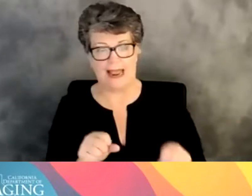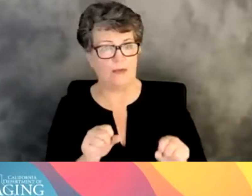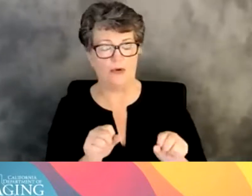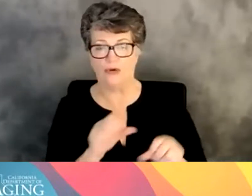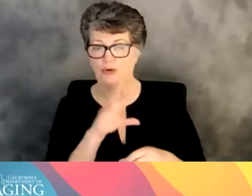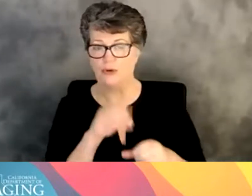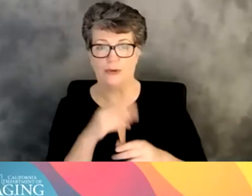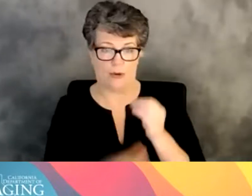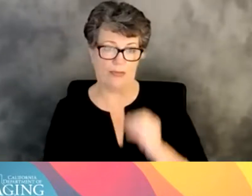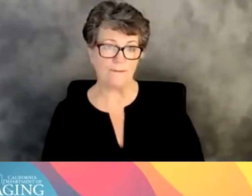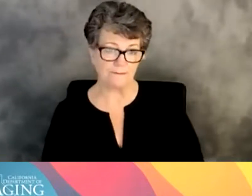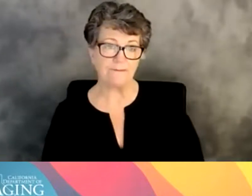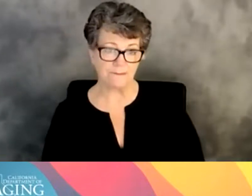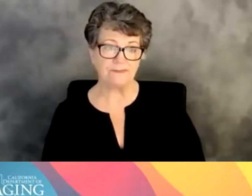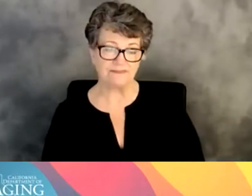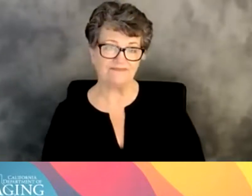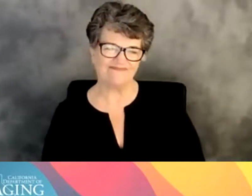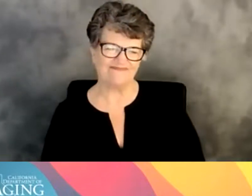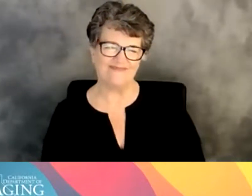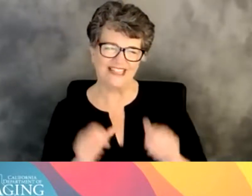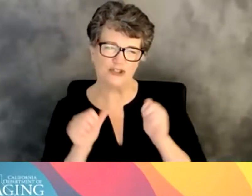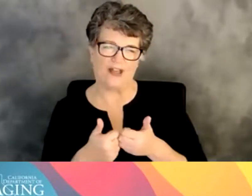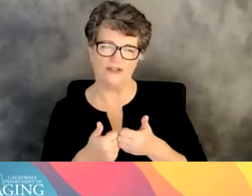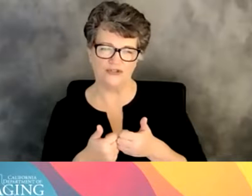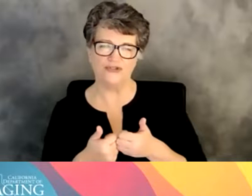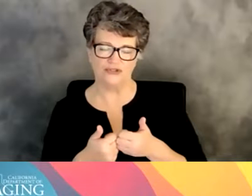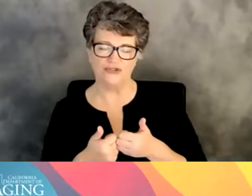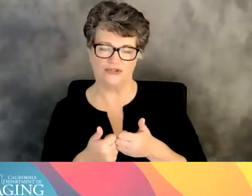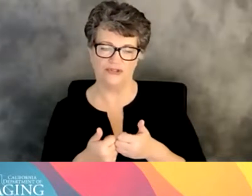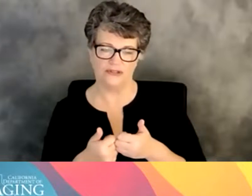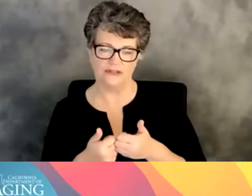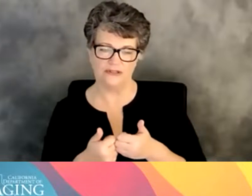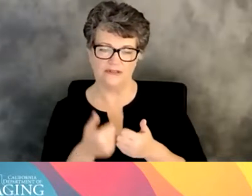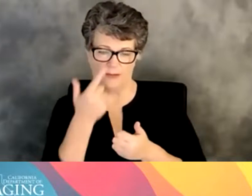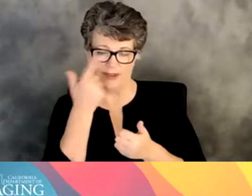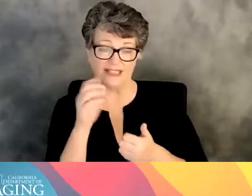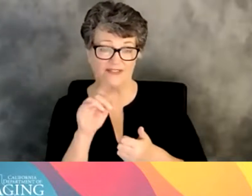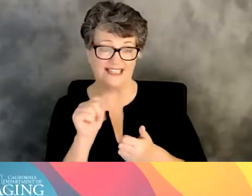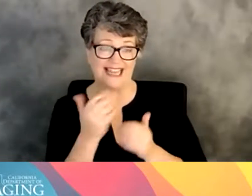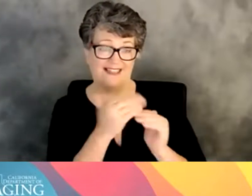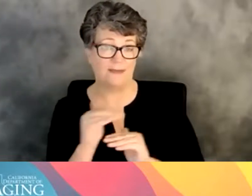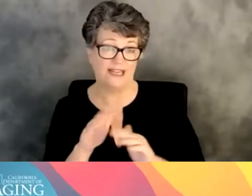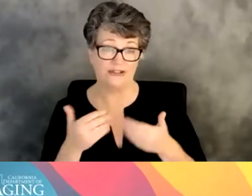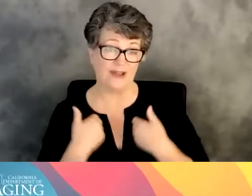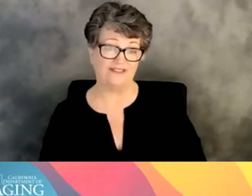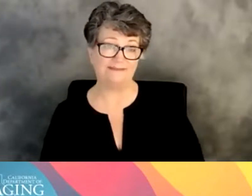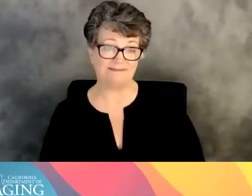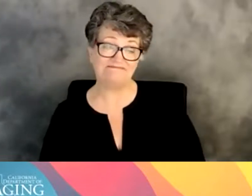both. And that's the challenge of that's the result of the data limitations that we have.